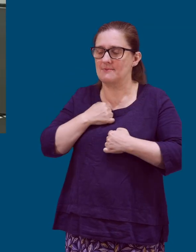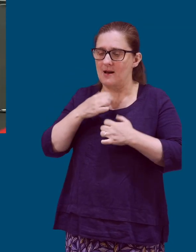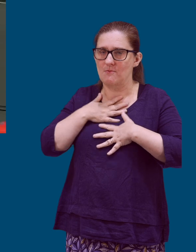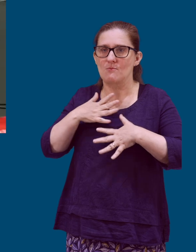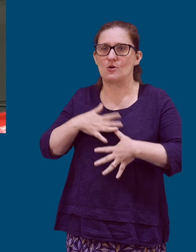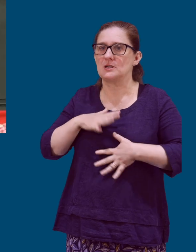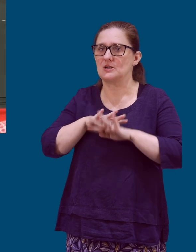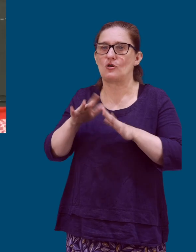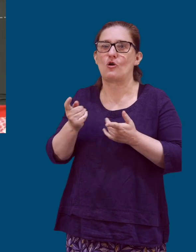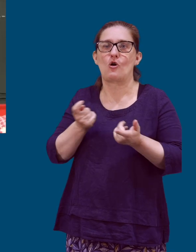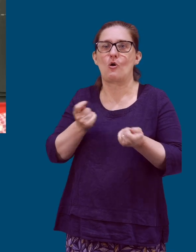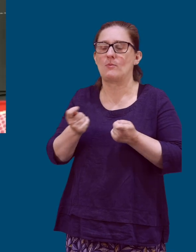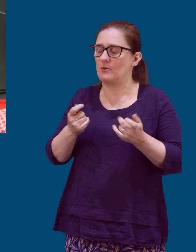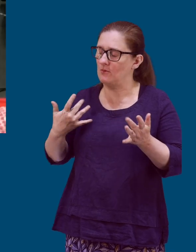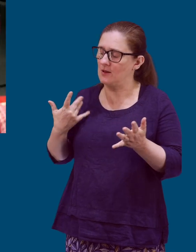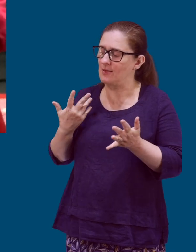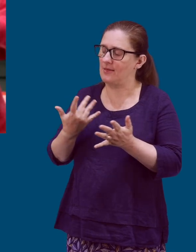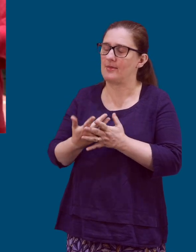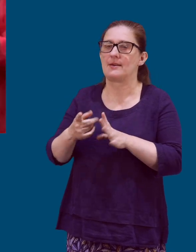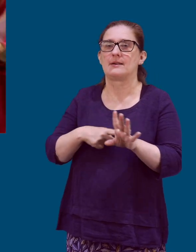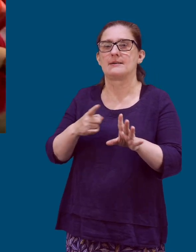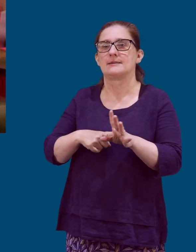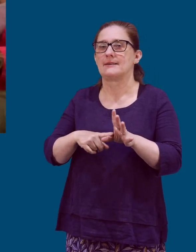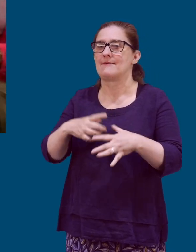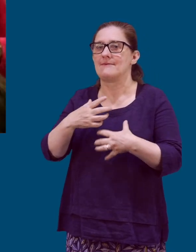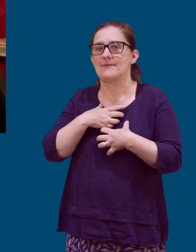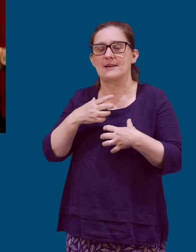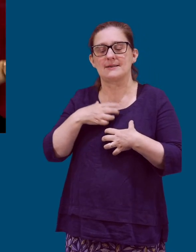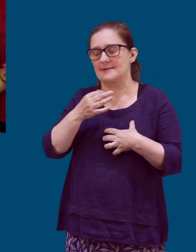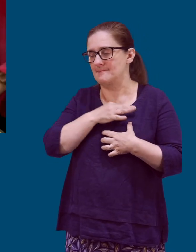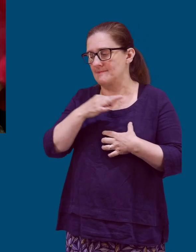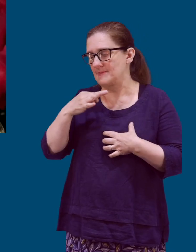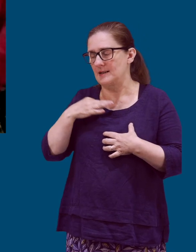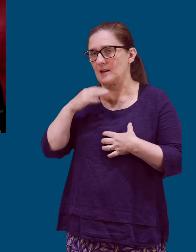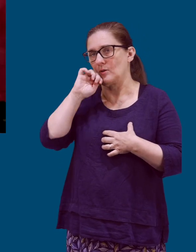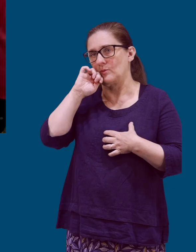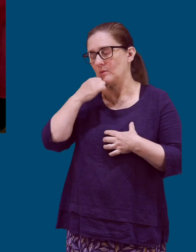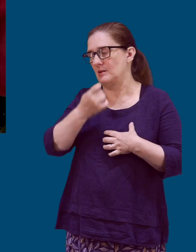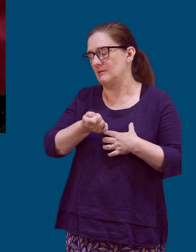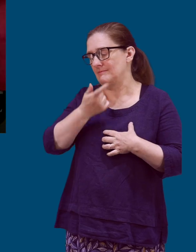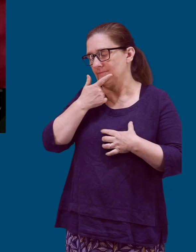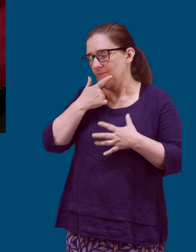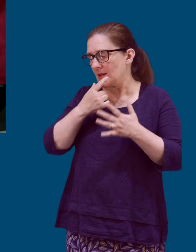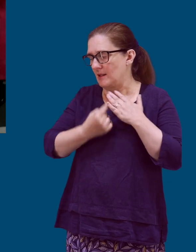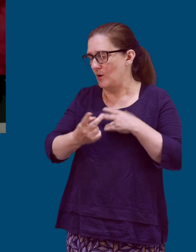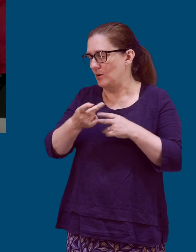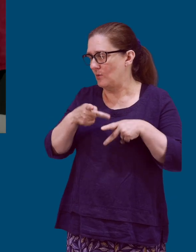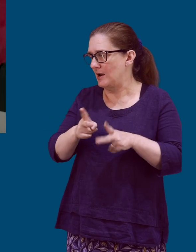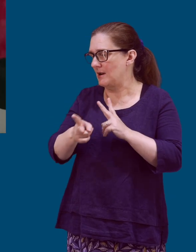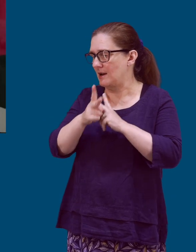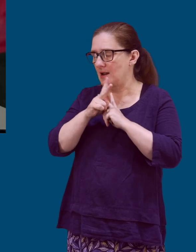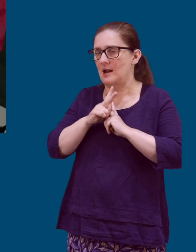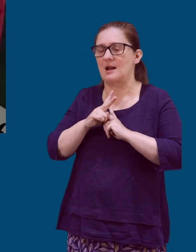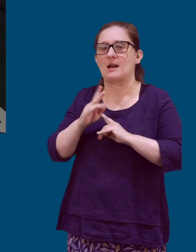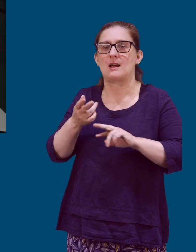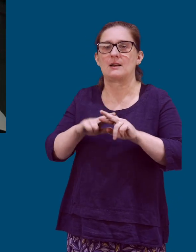not coping with the older years. Fears that the medication will eventually be my only source of care. And what happens